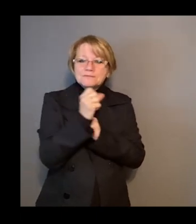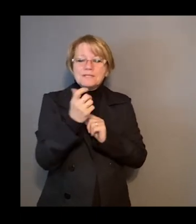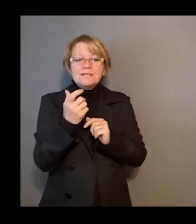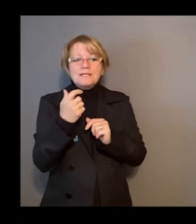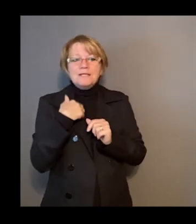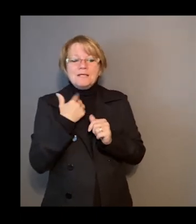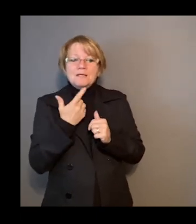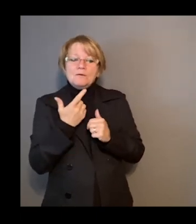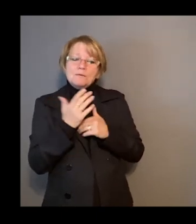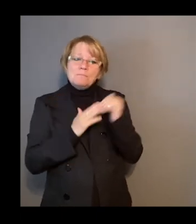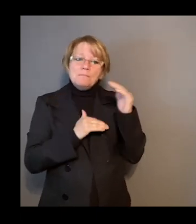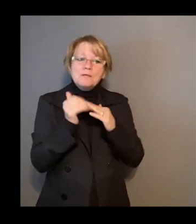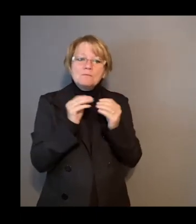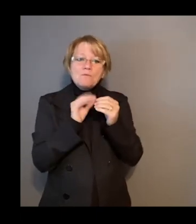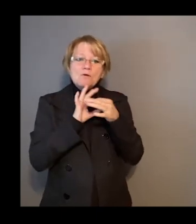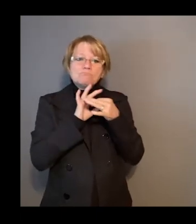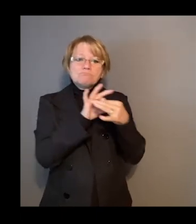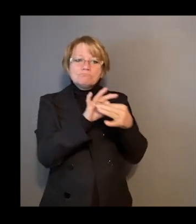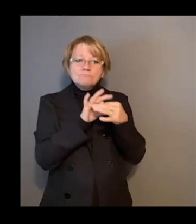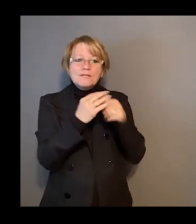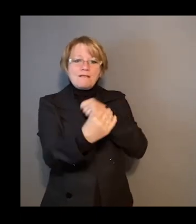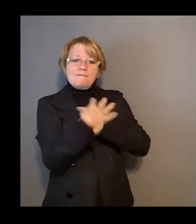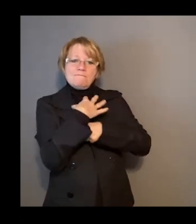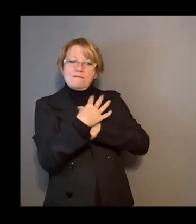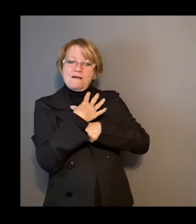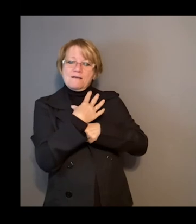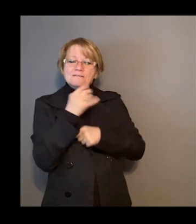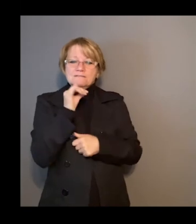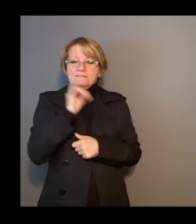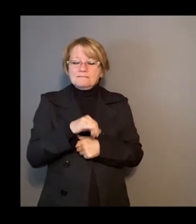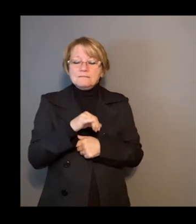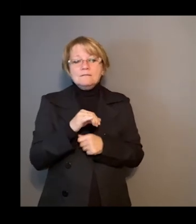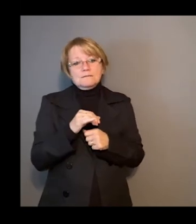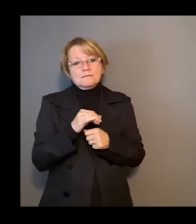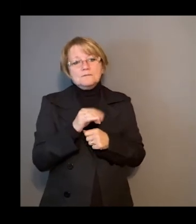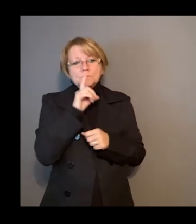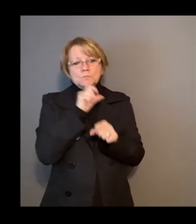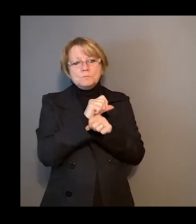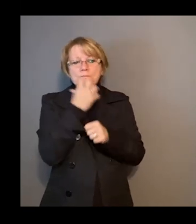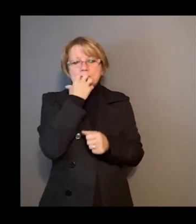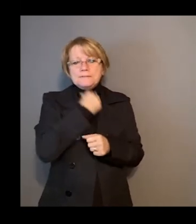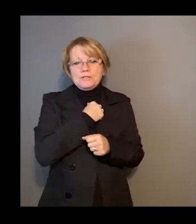get advice from, and people who genuinely care. That's what I think.